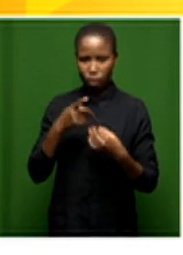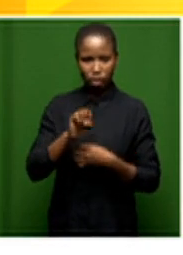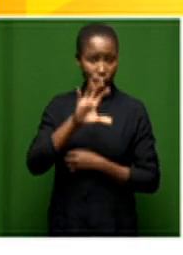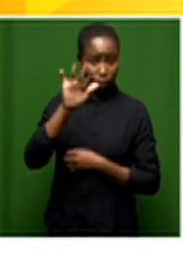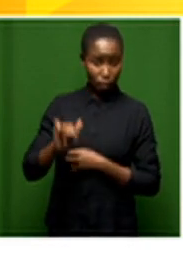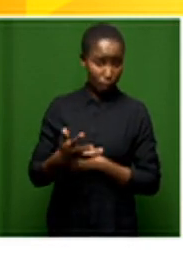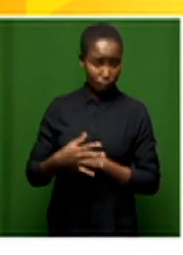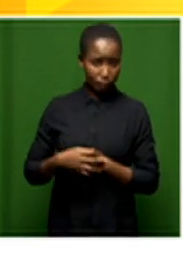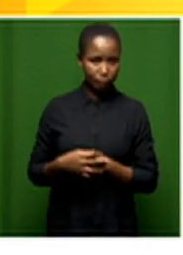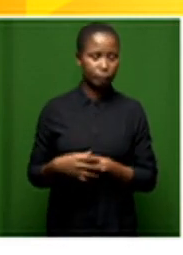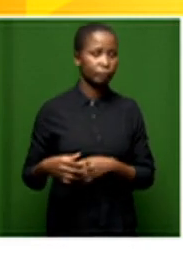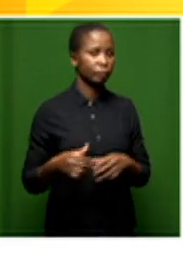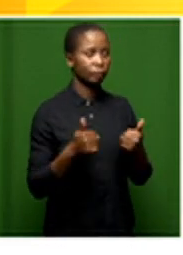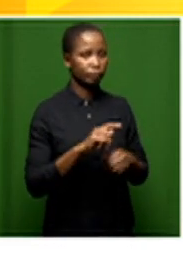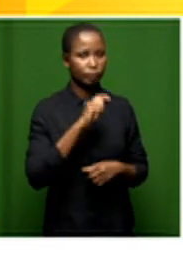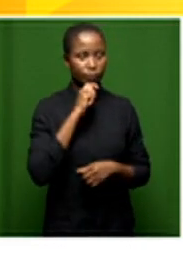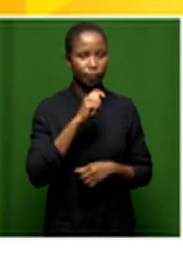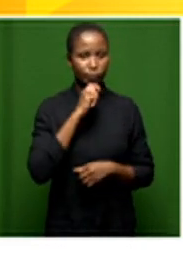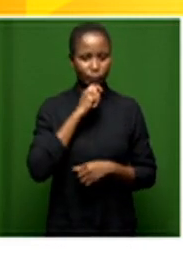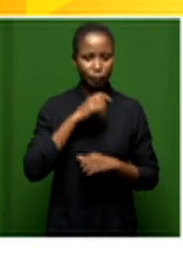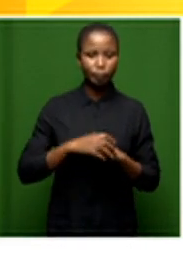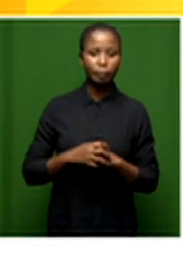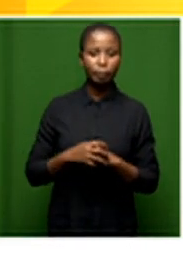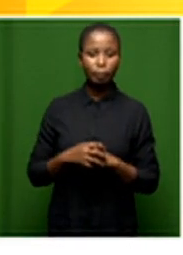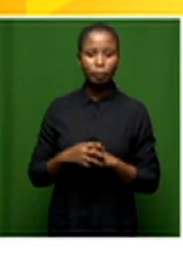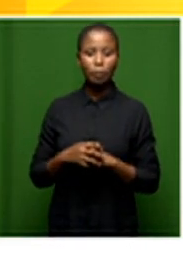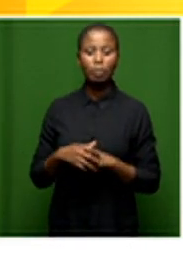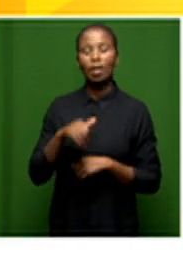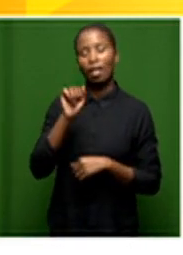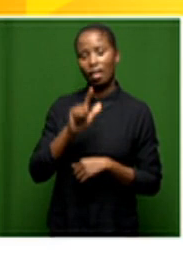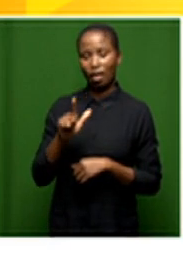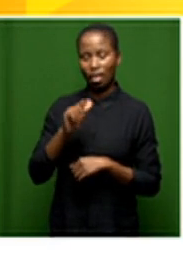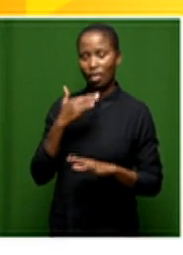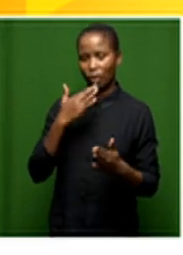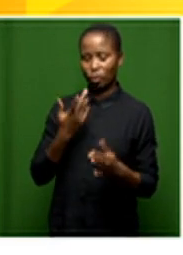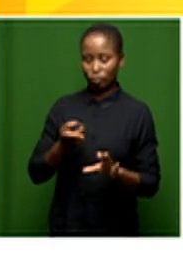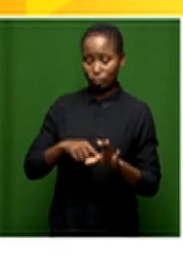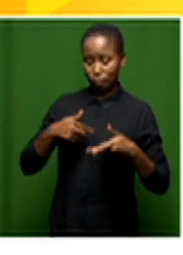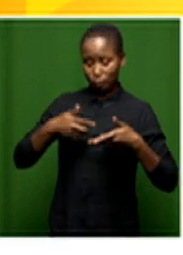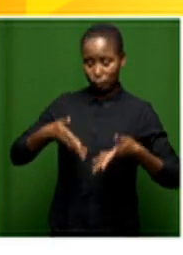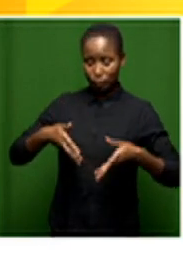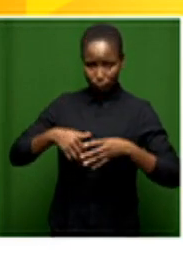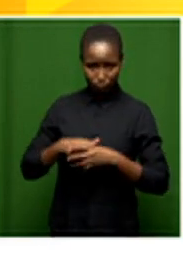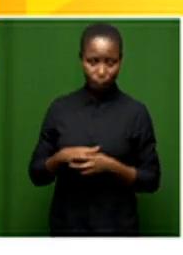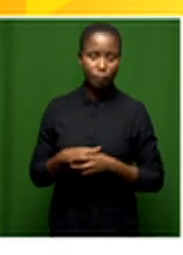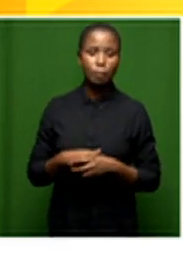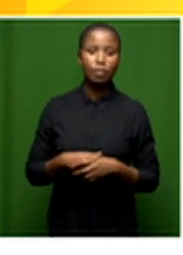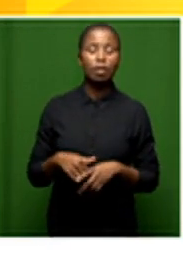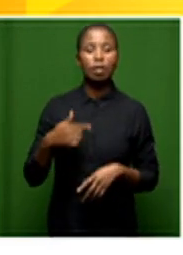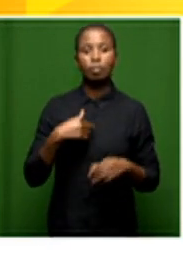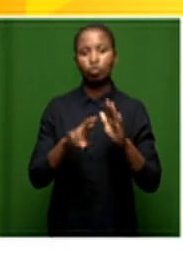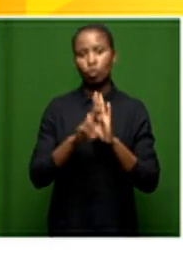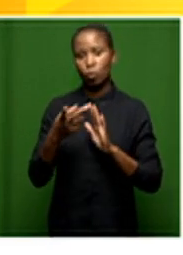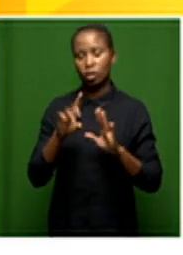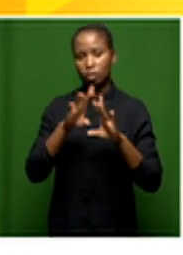Well, good morning, Leanne, and thank you very much for having me. I serve here and represent